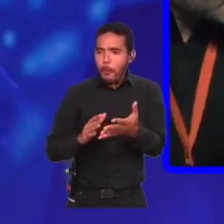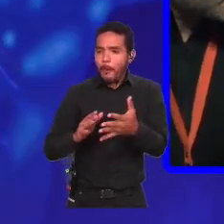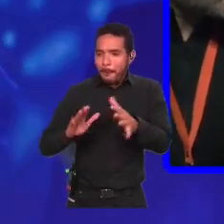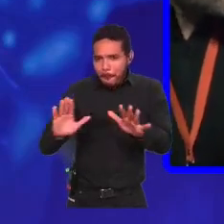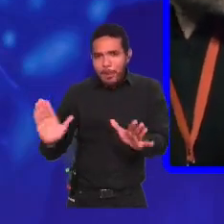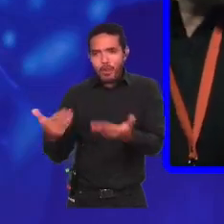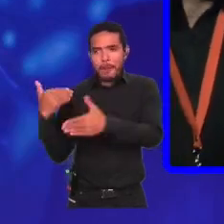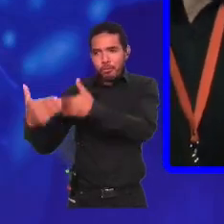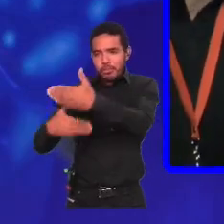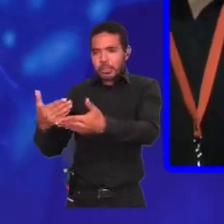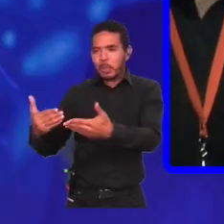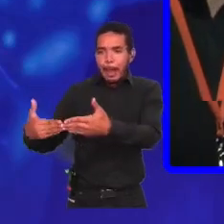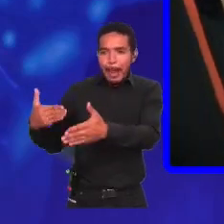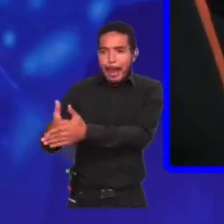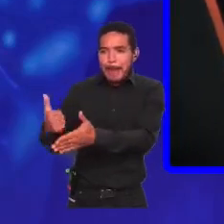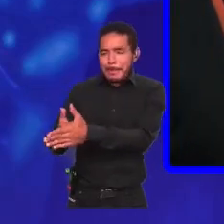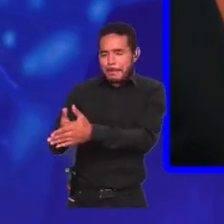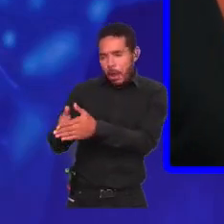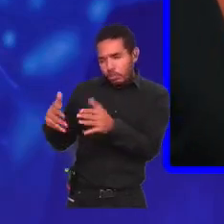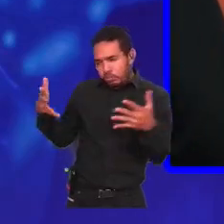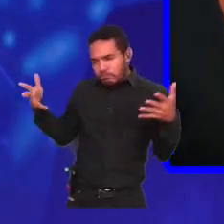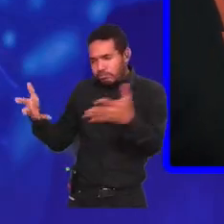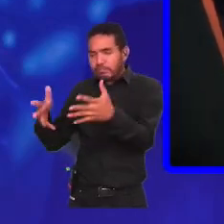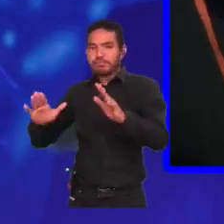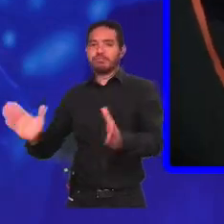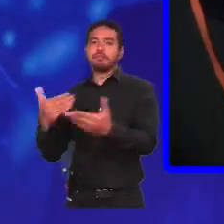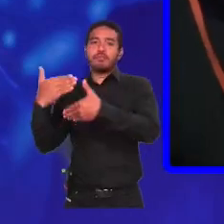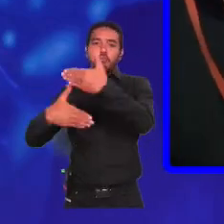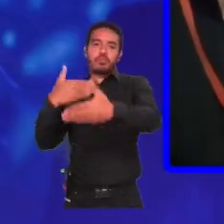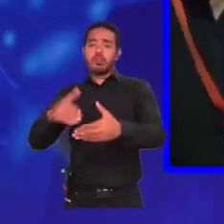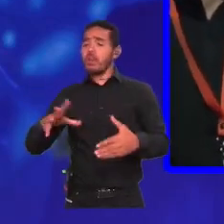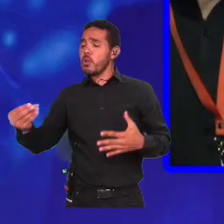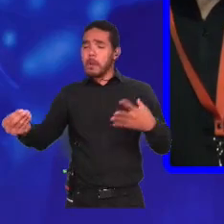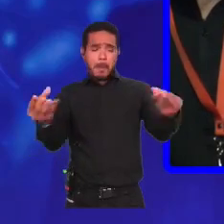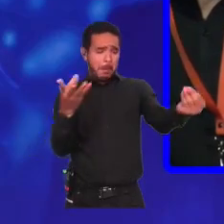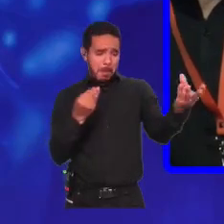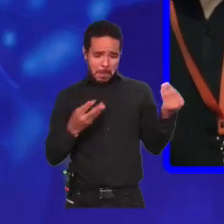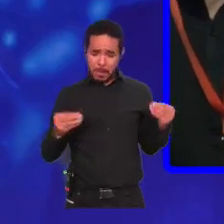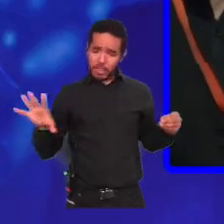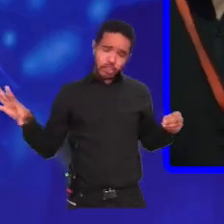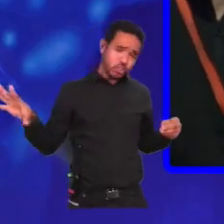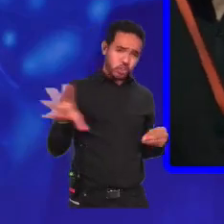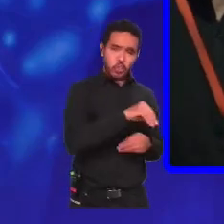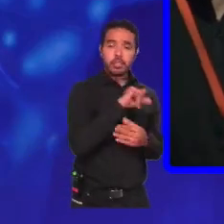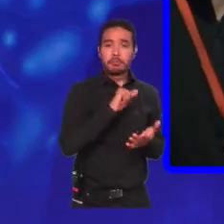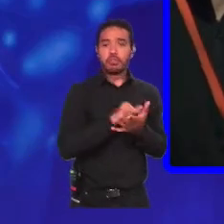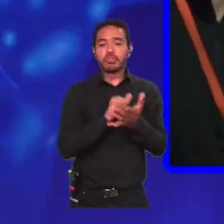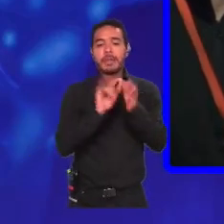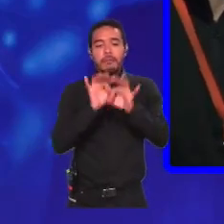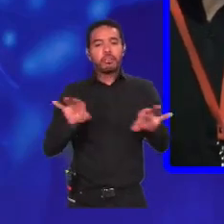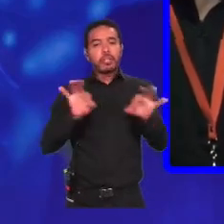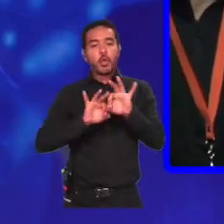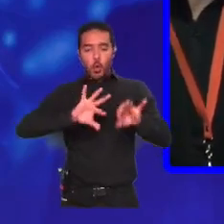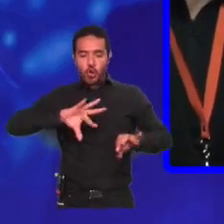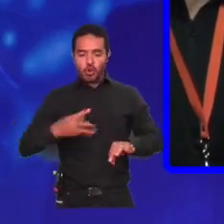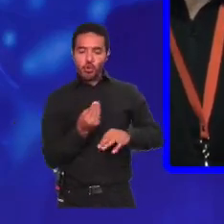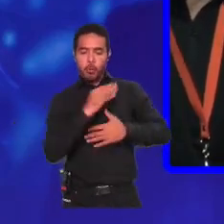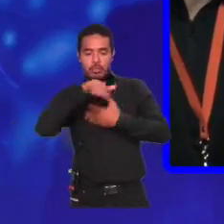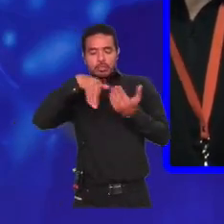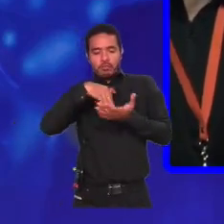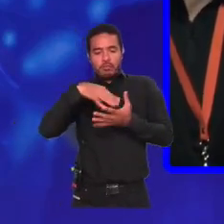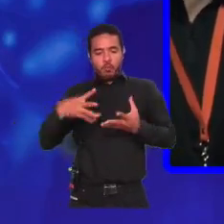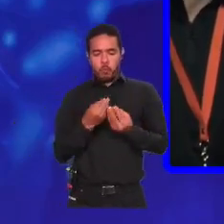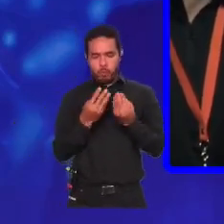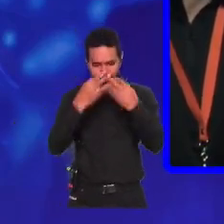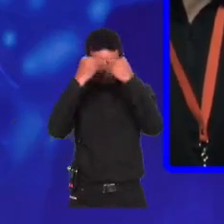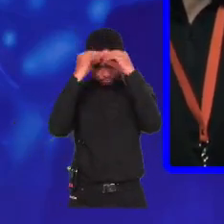that across all of the teams. And that's one of the beauties of having a central team is they can share that knowledge across all of the different